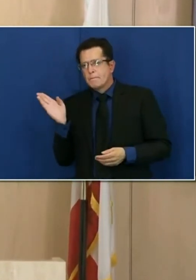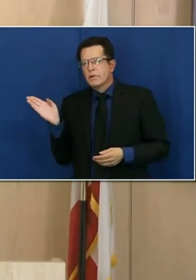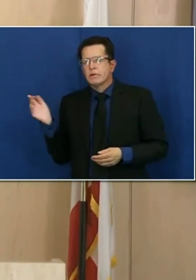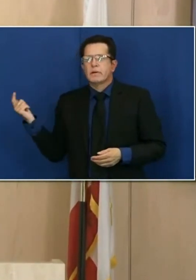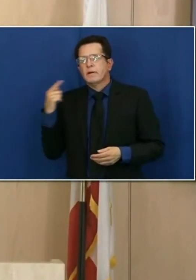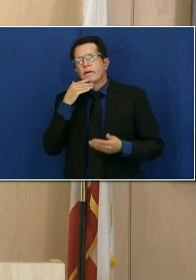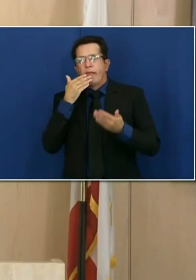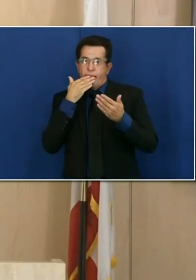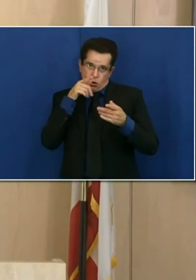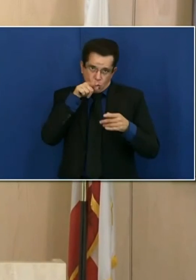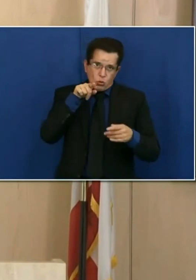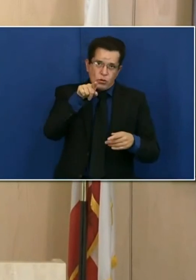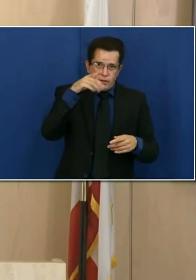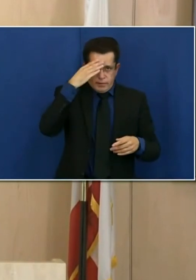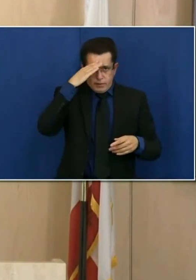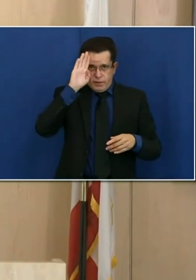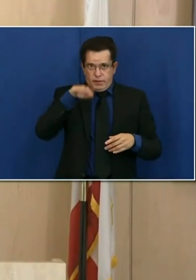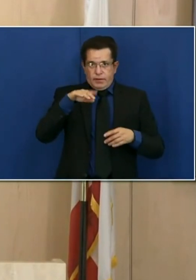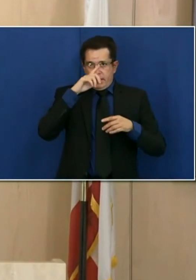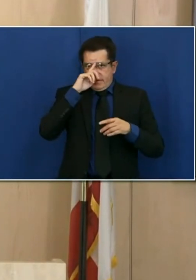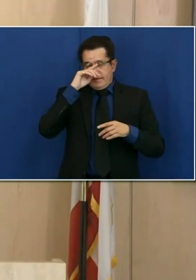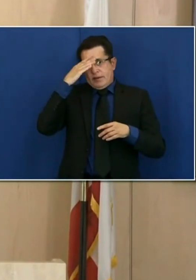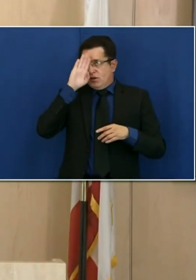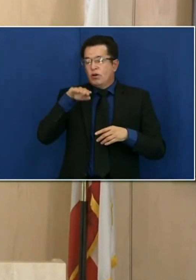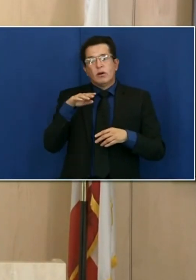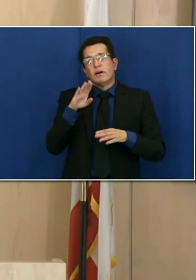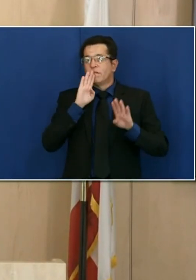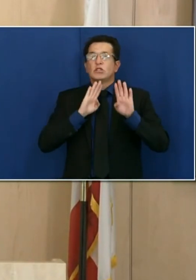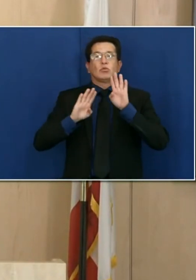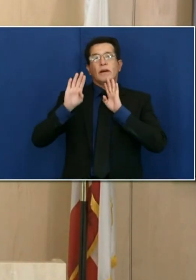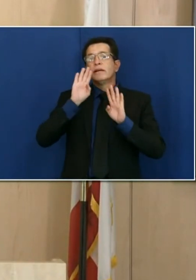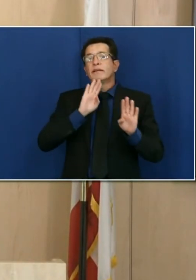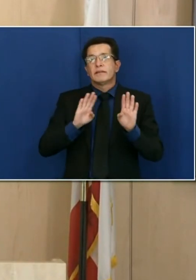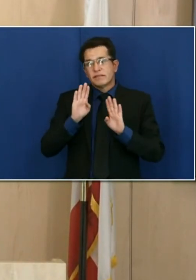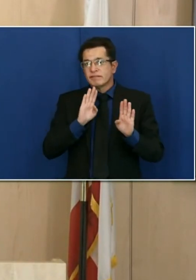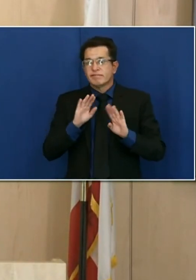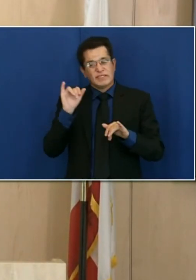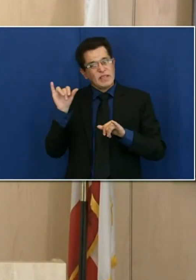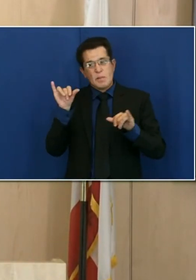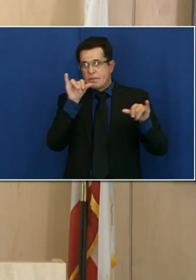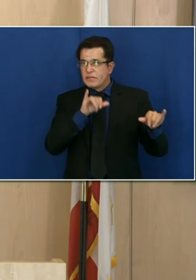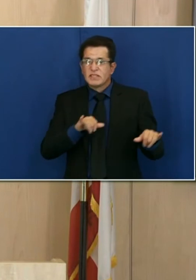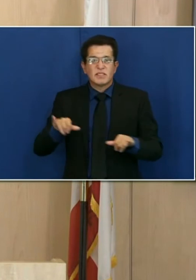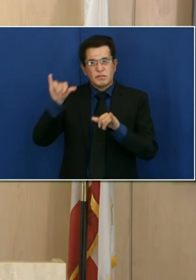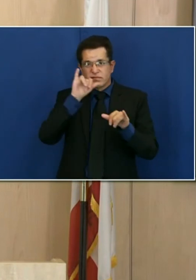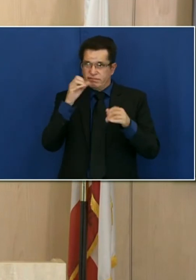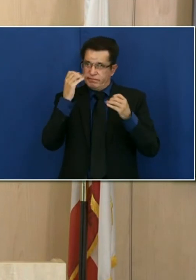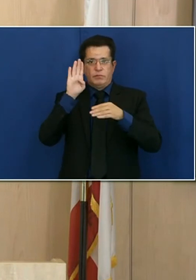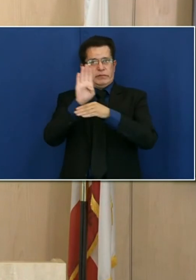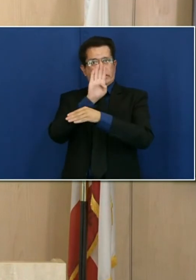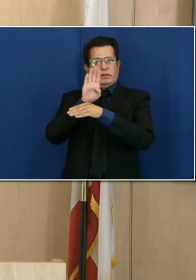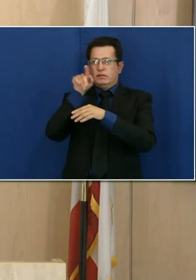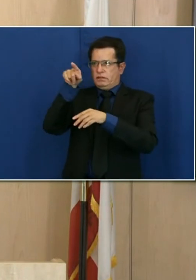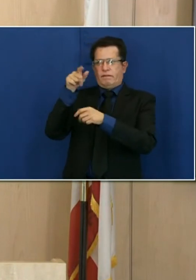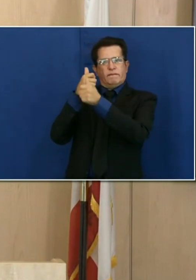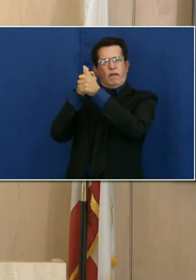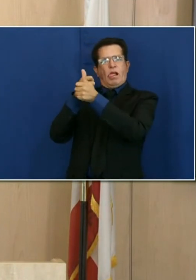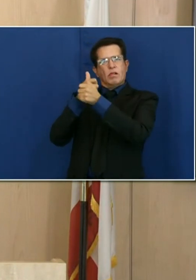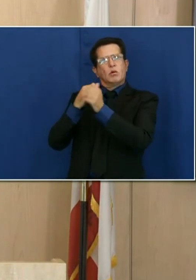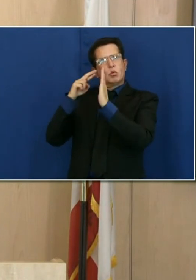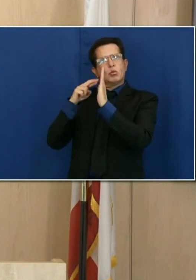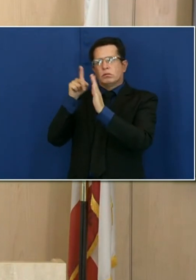Thank you for the question. We know and share the frustration, not only that you express, but the frustration of businesses out there that are following the rules